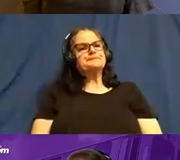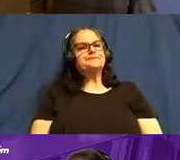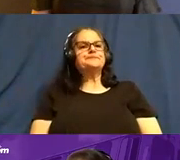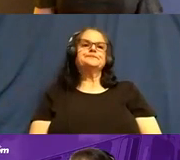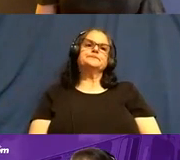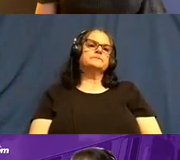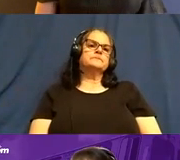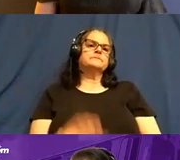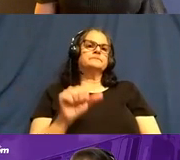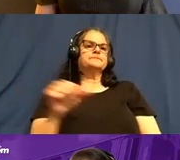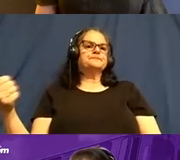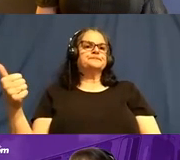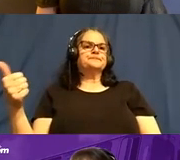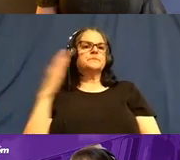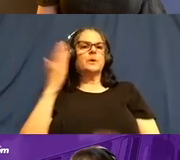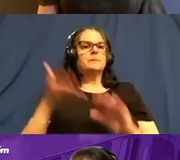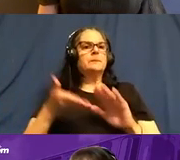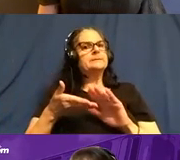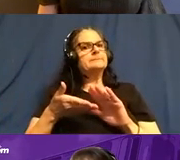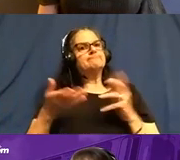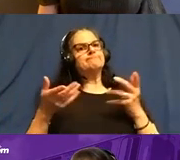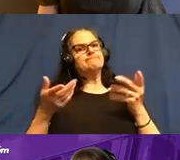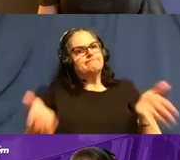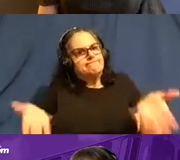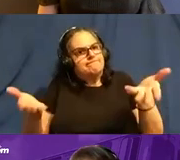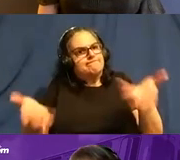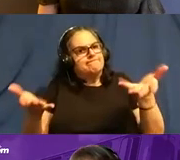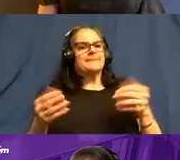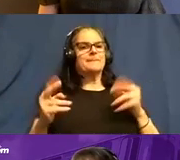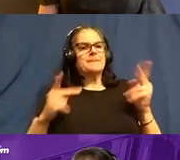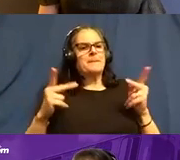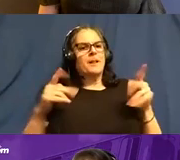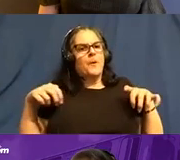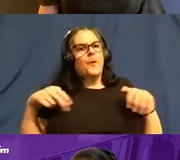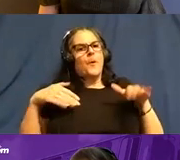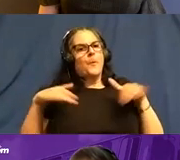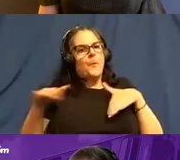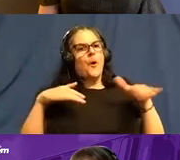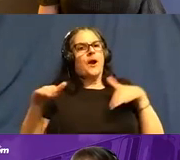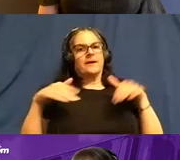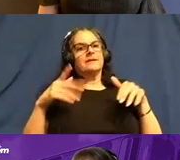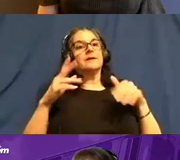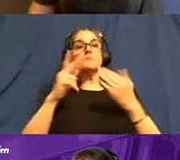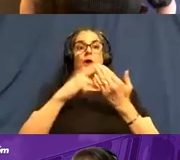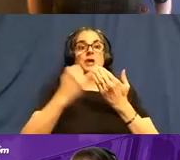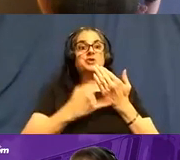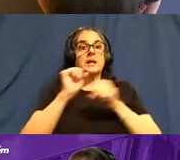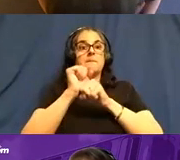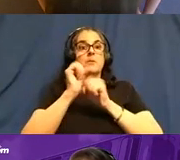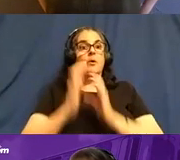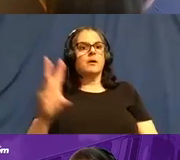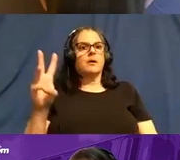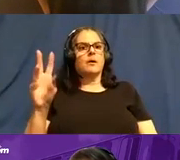traffic in part because we'll have a lot more project employees in the community. Walsh Floor, our contractor, will be opening